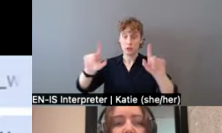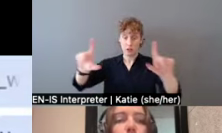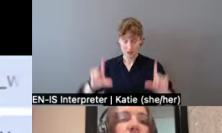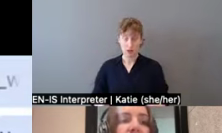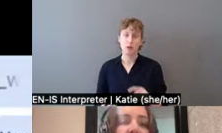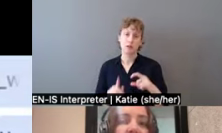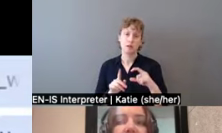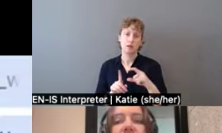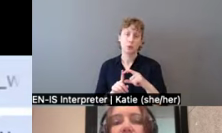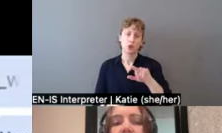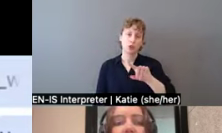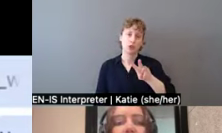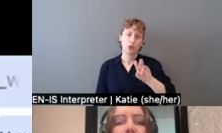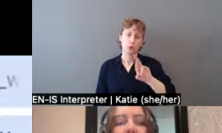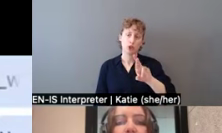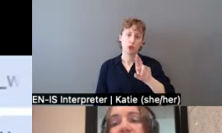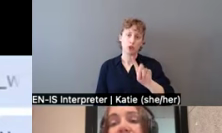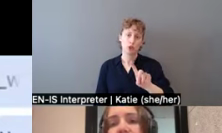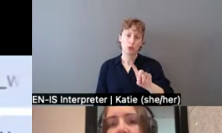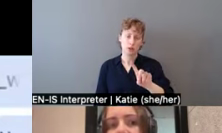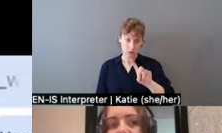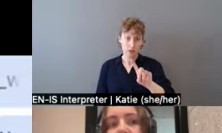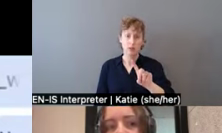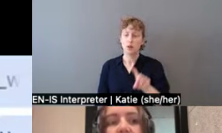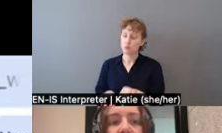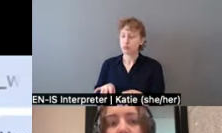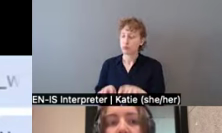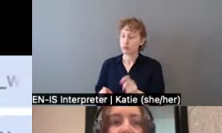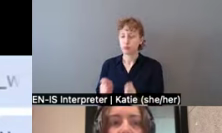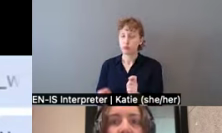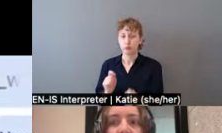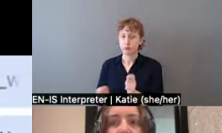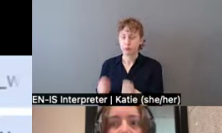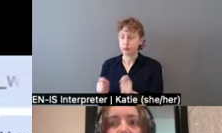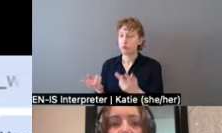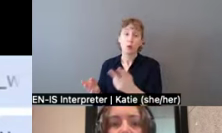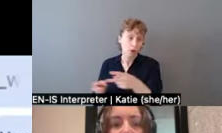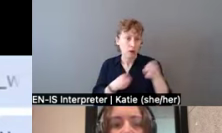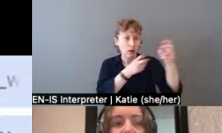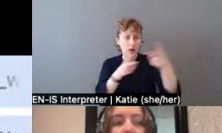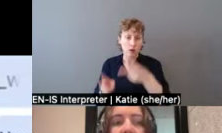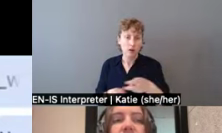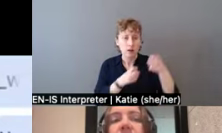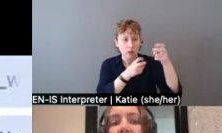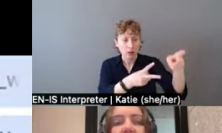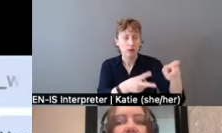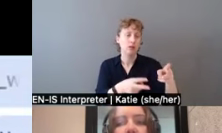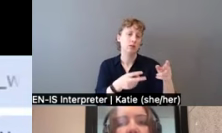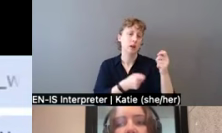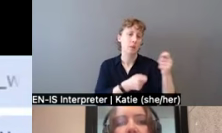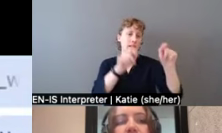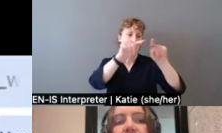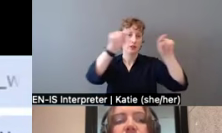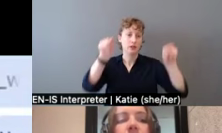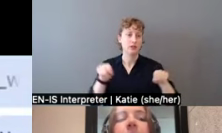on this on Word, and then and then type it in, like copy paste the answers on the application template, and then